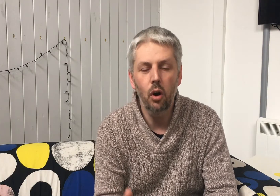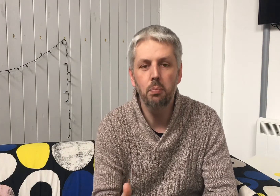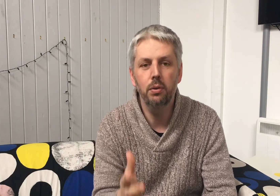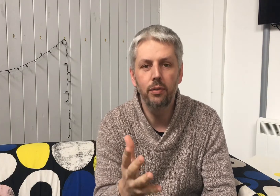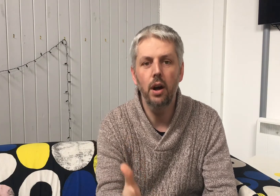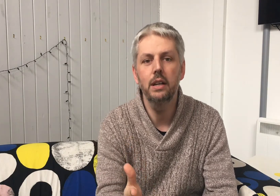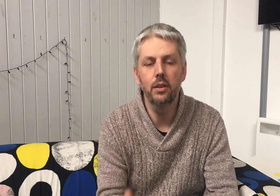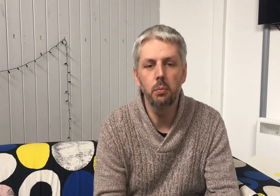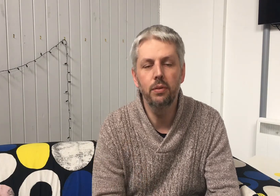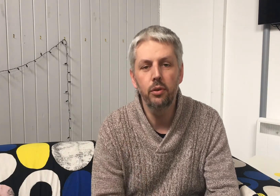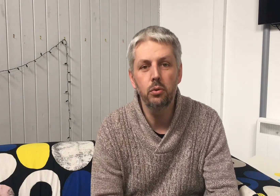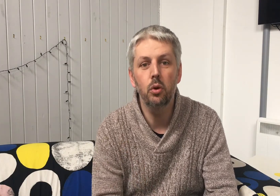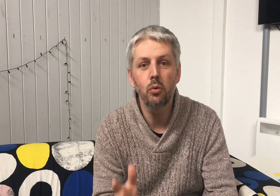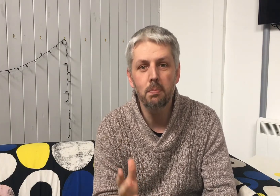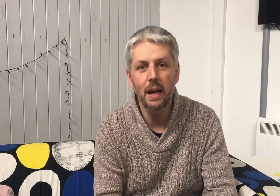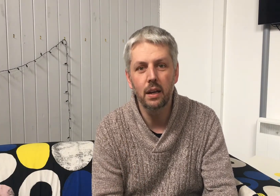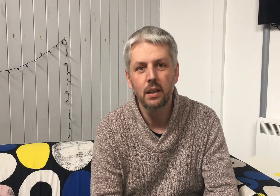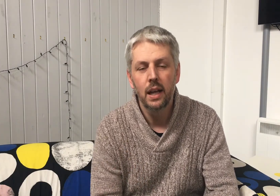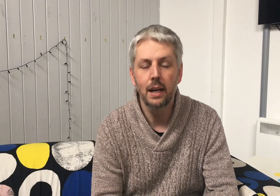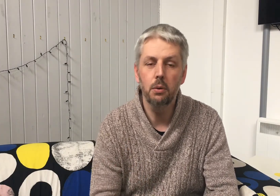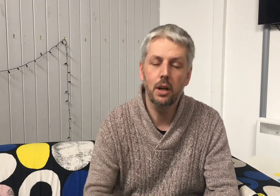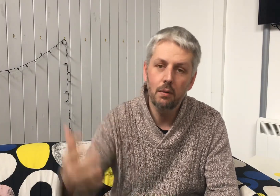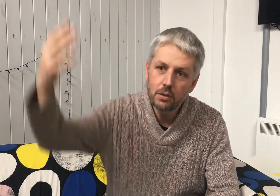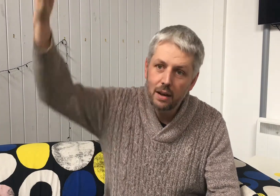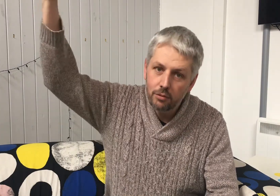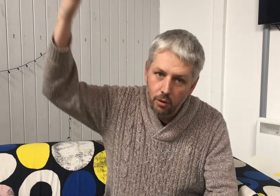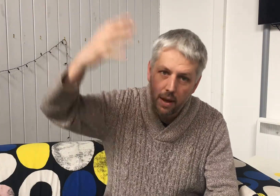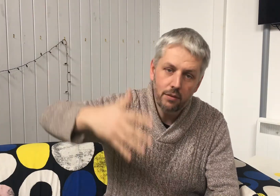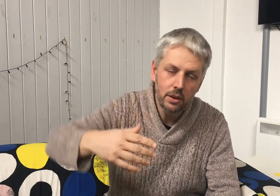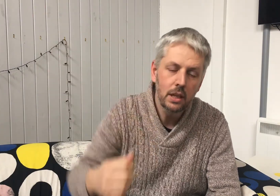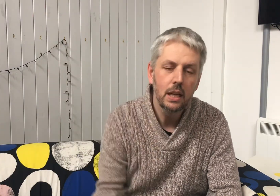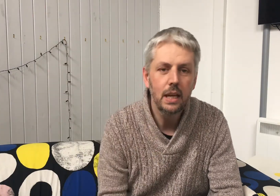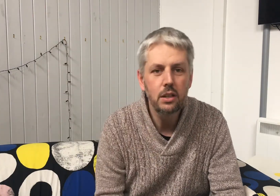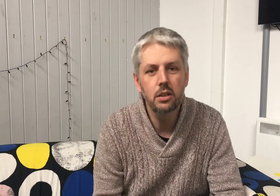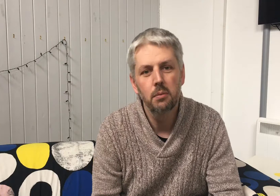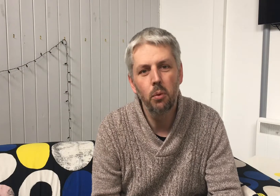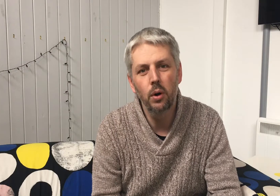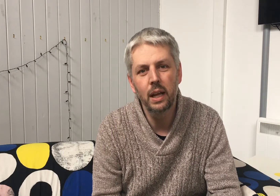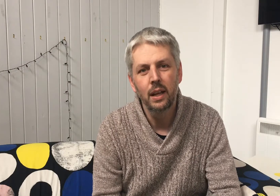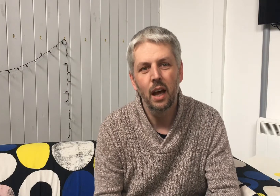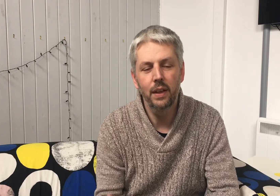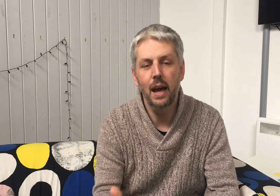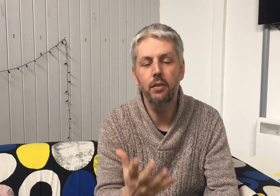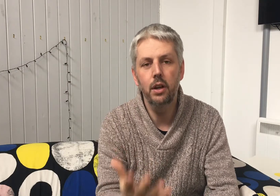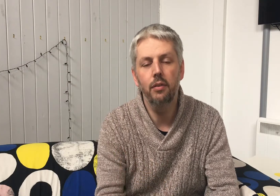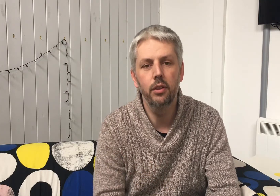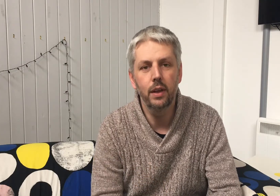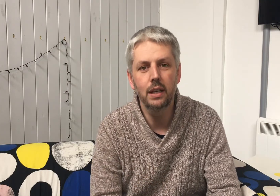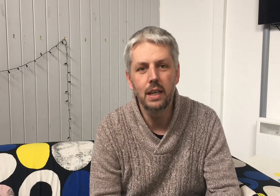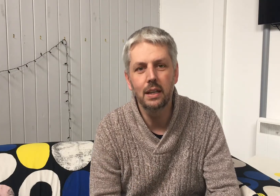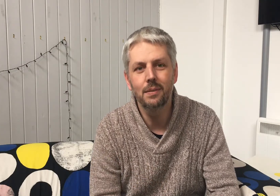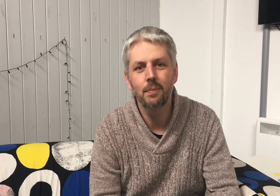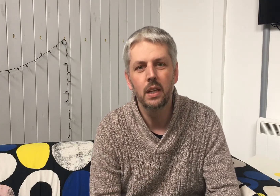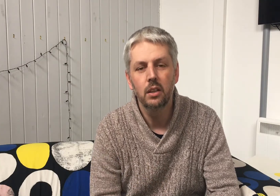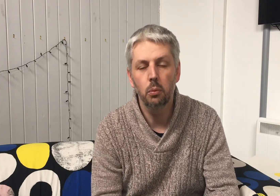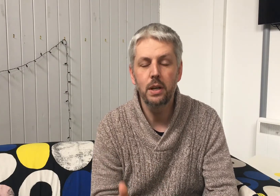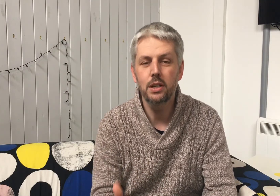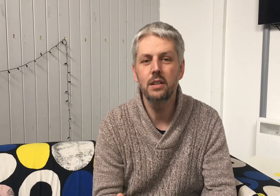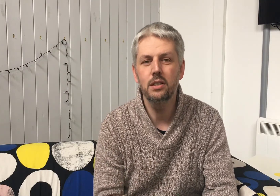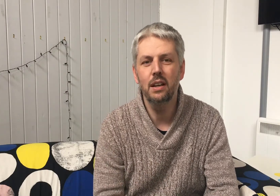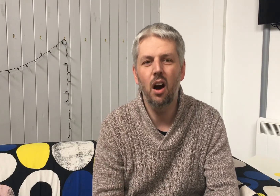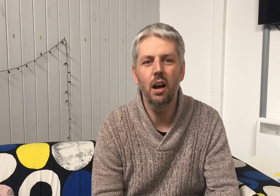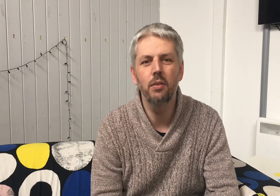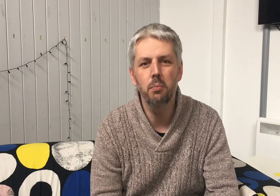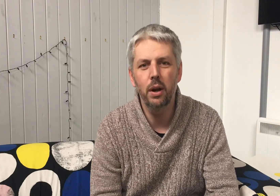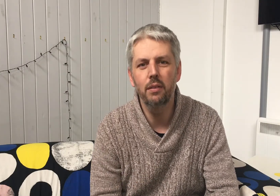And God provided them with food called manna. And it would come down from heaven each morning and they'd have enough that they needed. So when